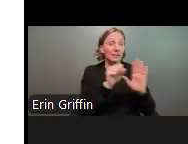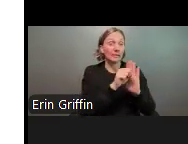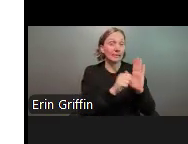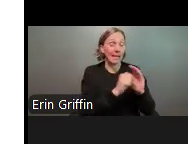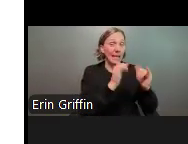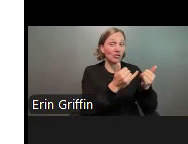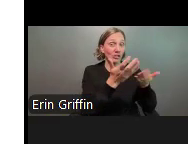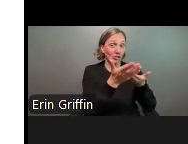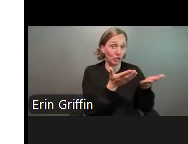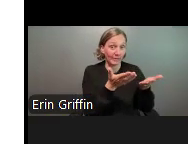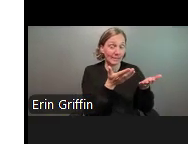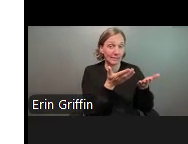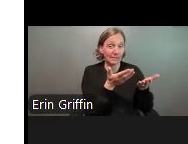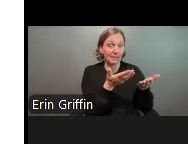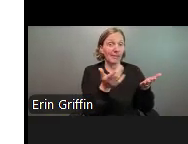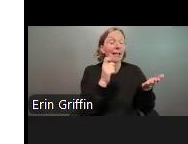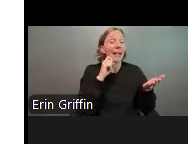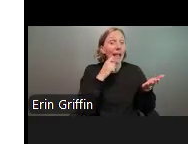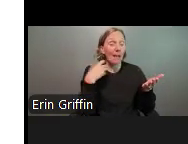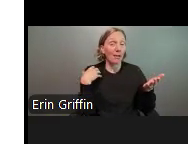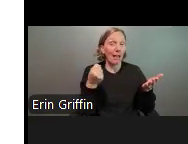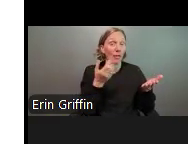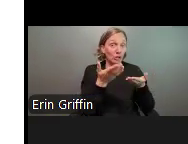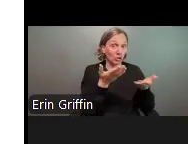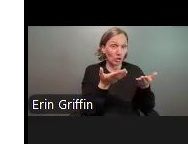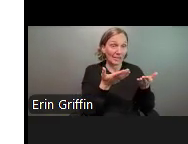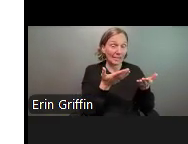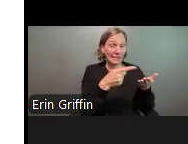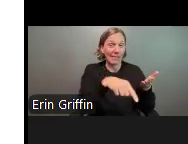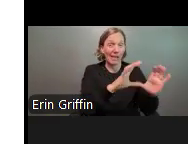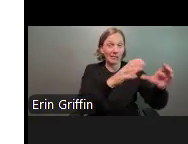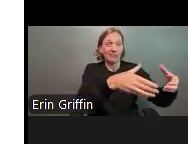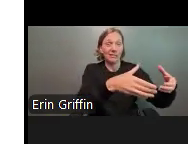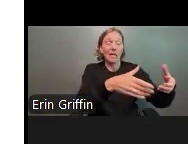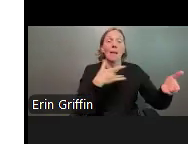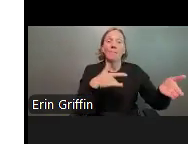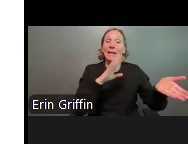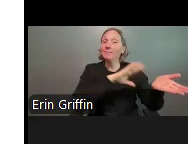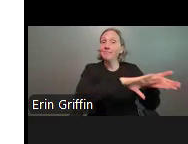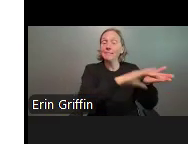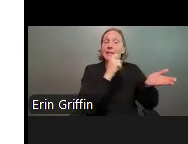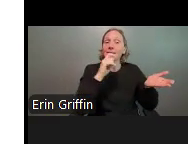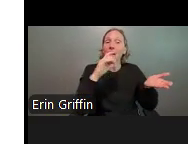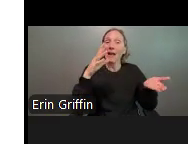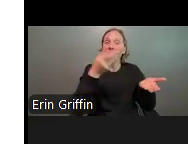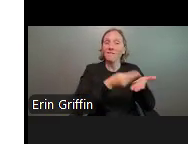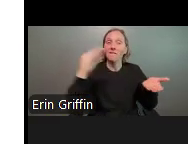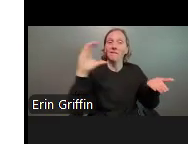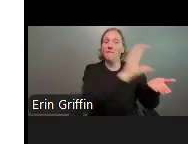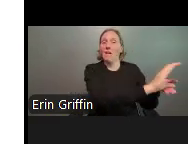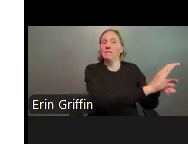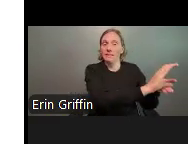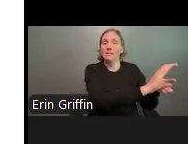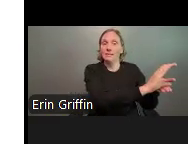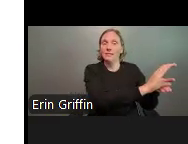that Apple Health Services are delegated to are generally excluded as being unfunded. We'll talk about those